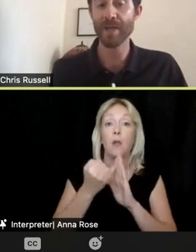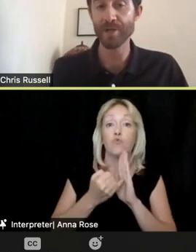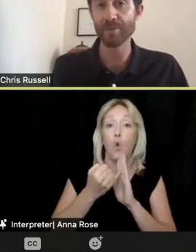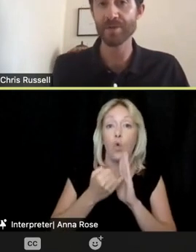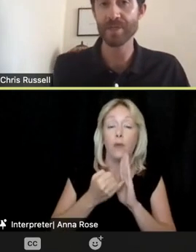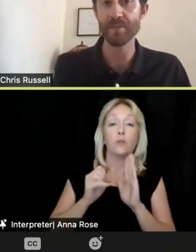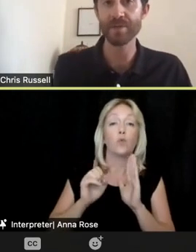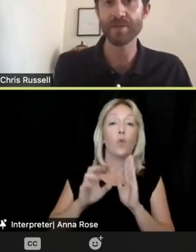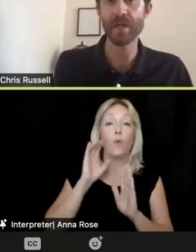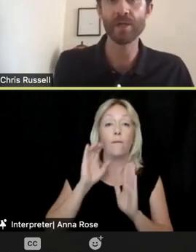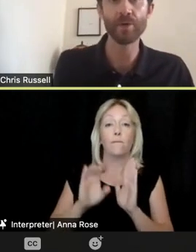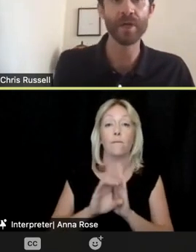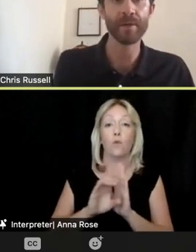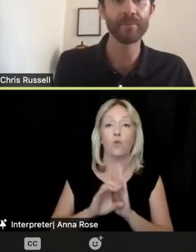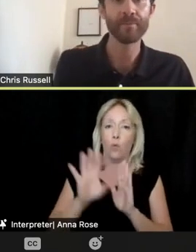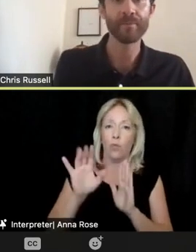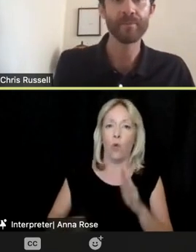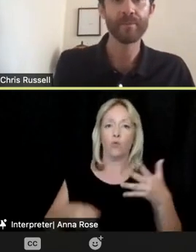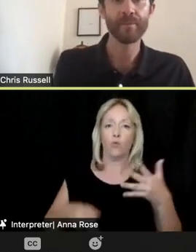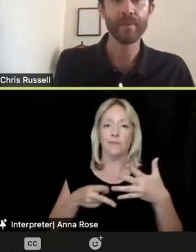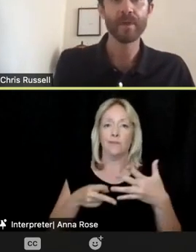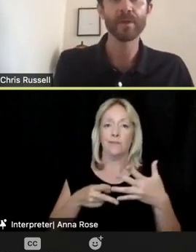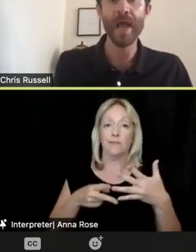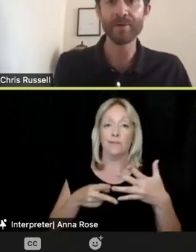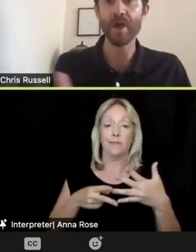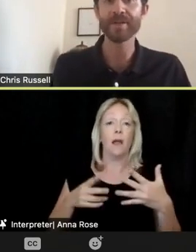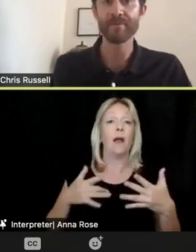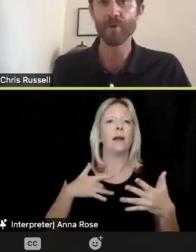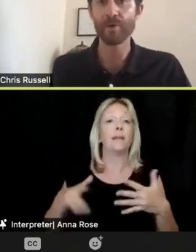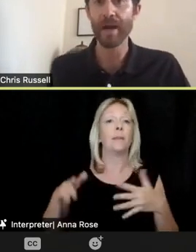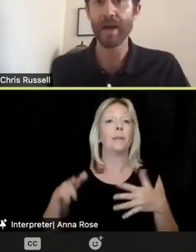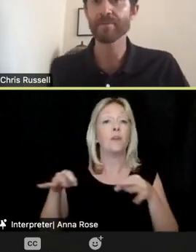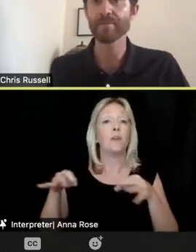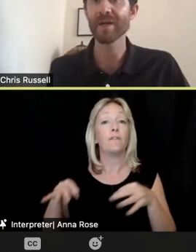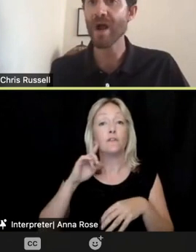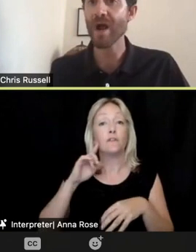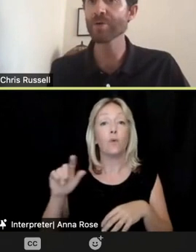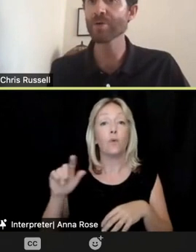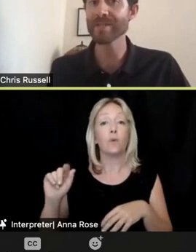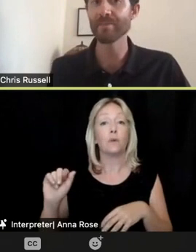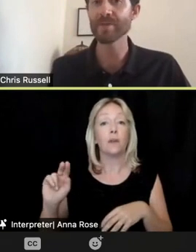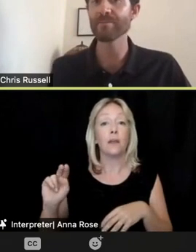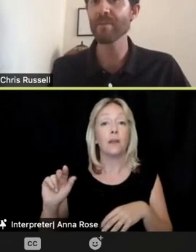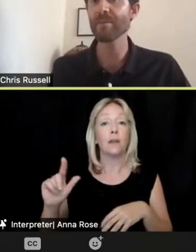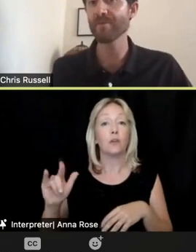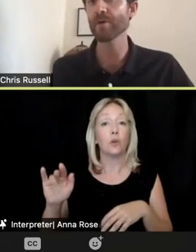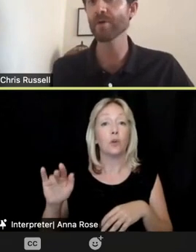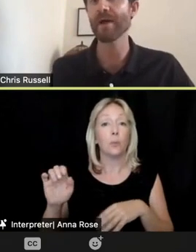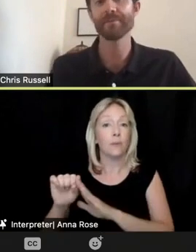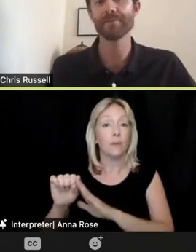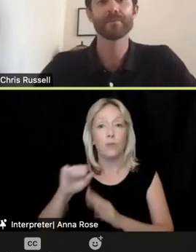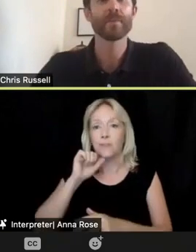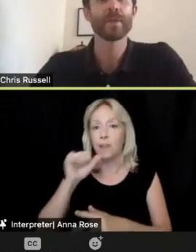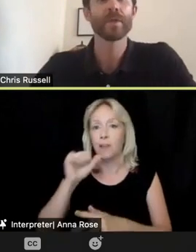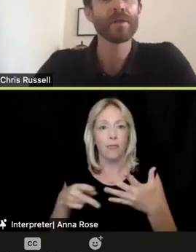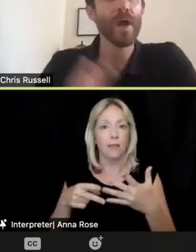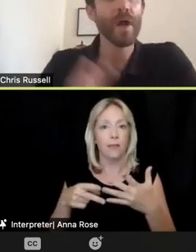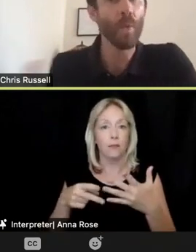talk about tangible symbols, including line drawings and photographs, but concrete symbols may be